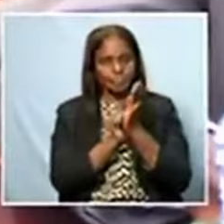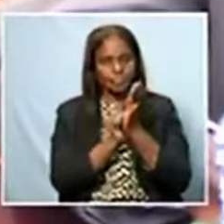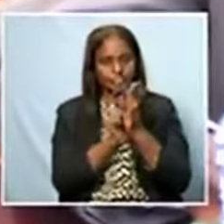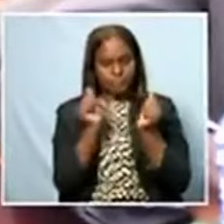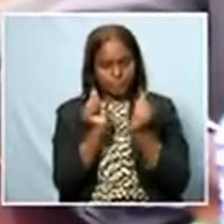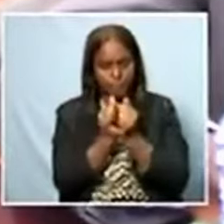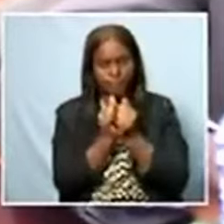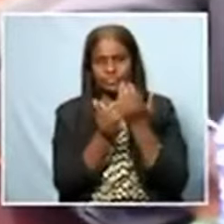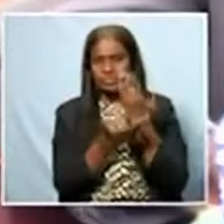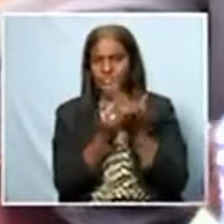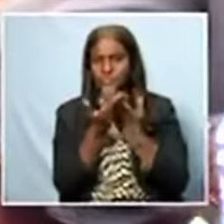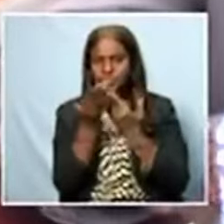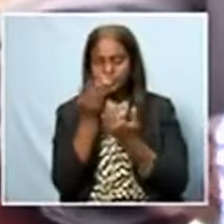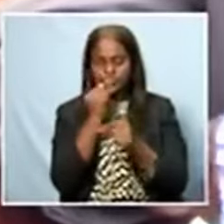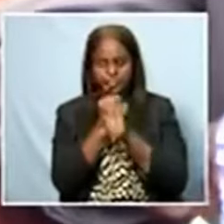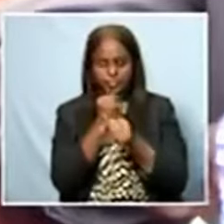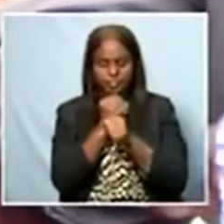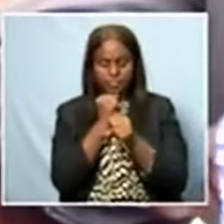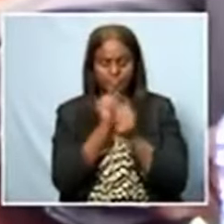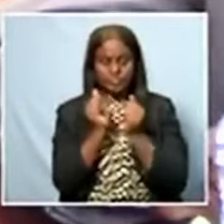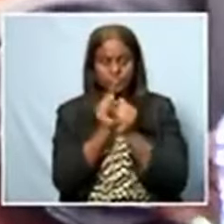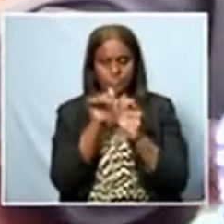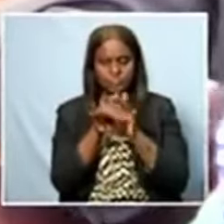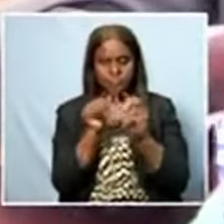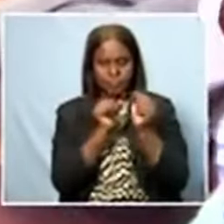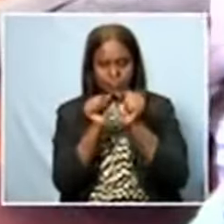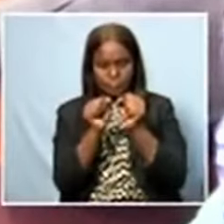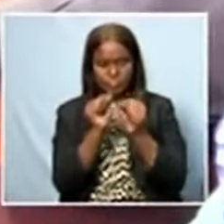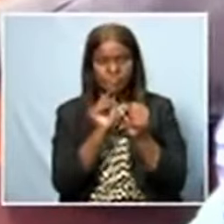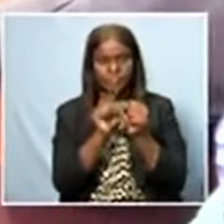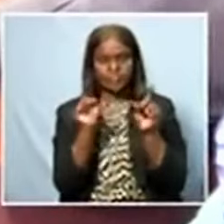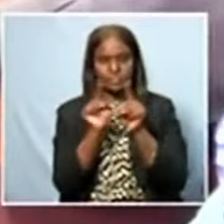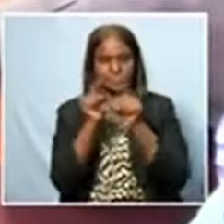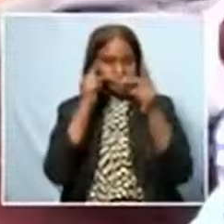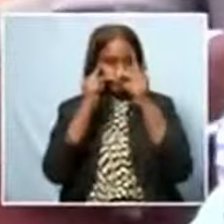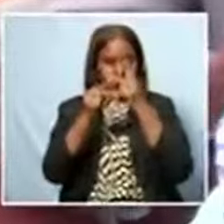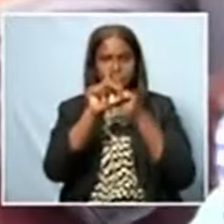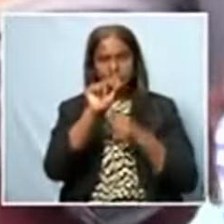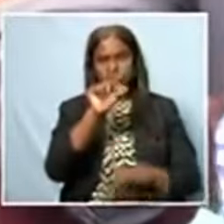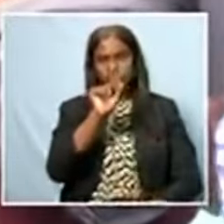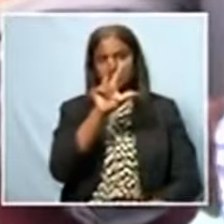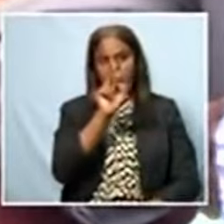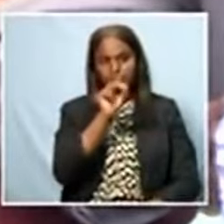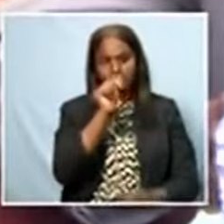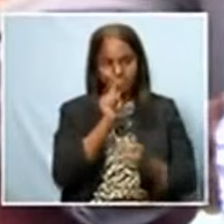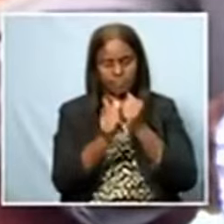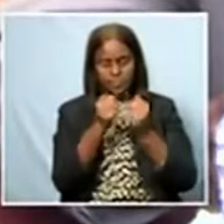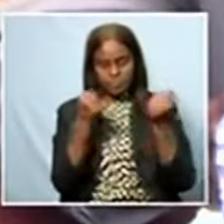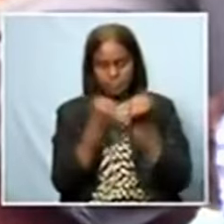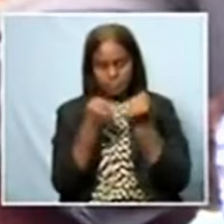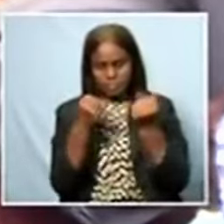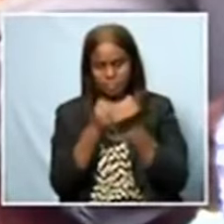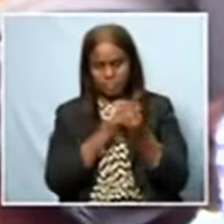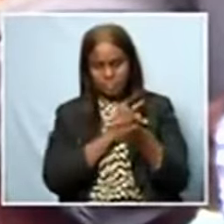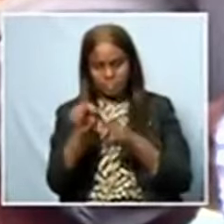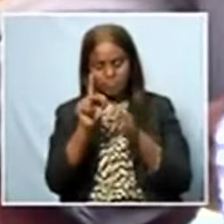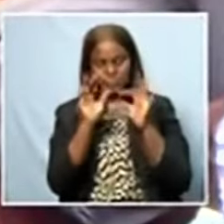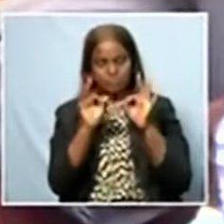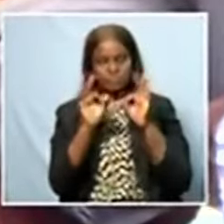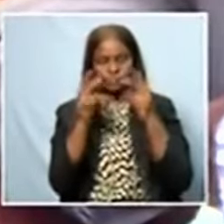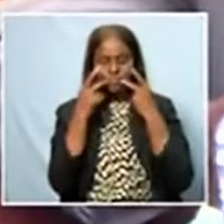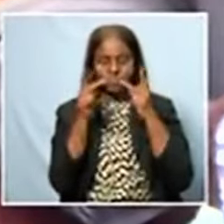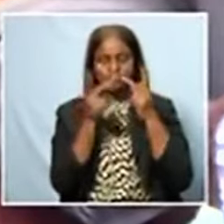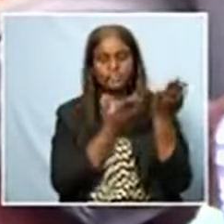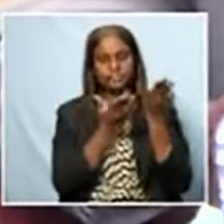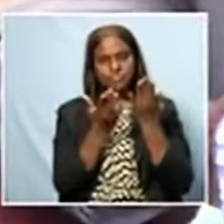which enhances the functions within the system, the Vision 2030, which supports professional excellence in public